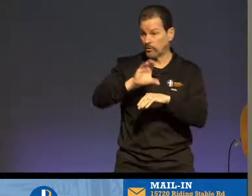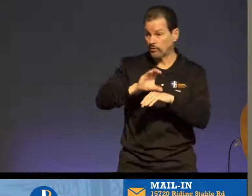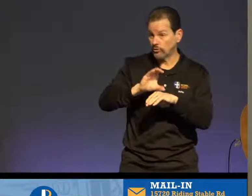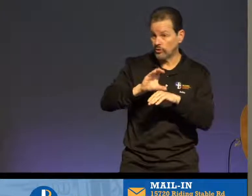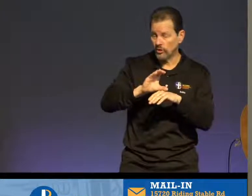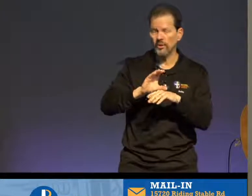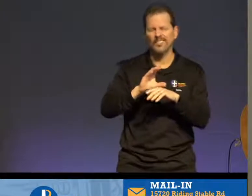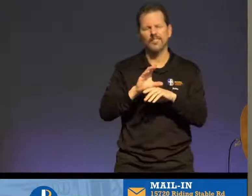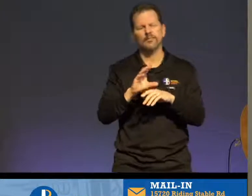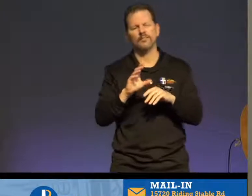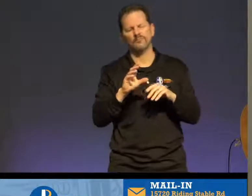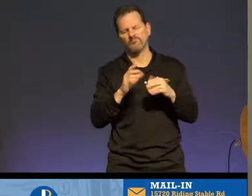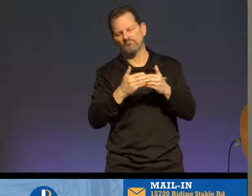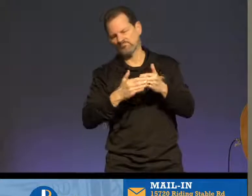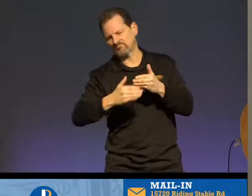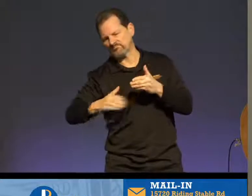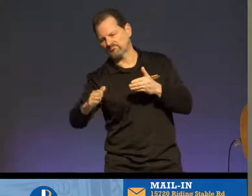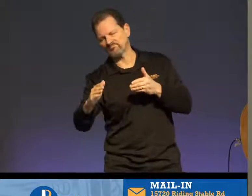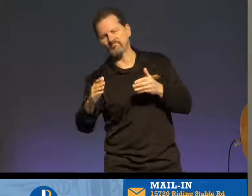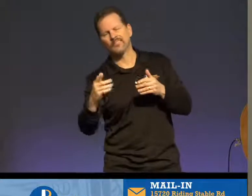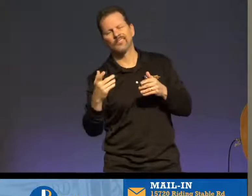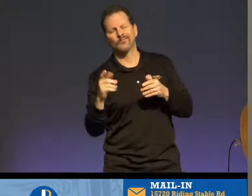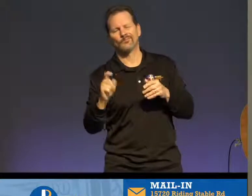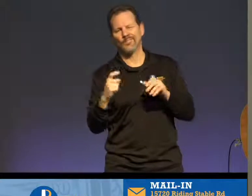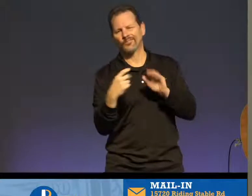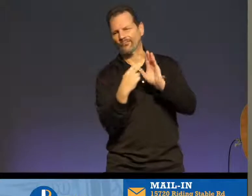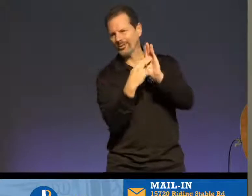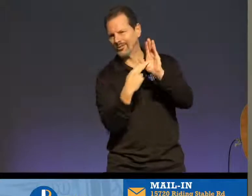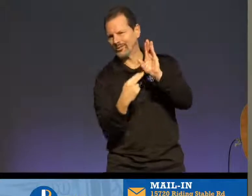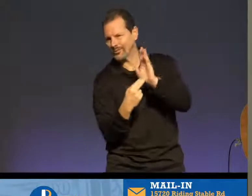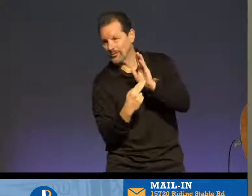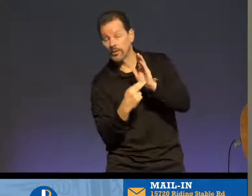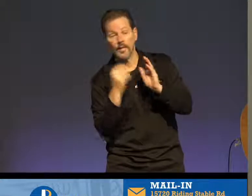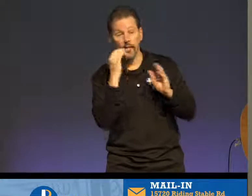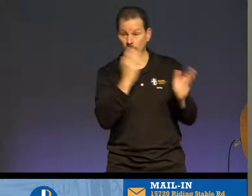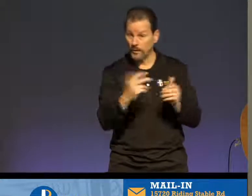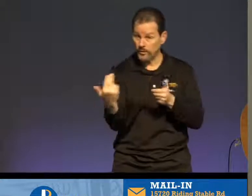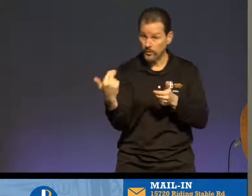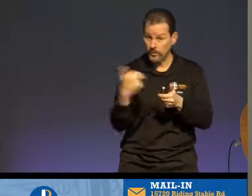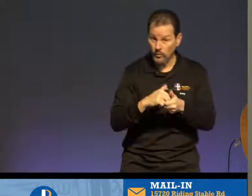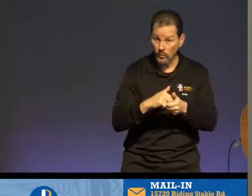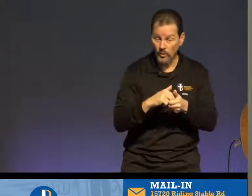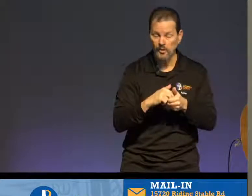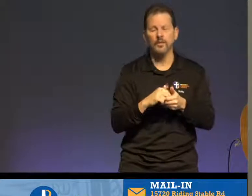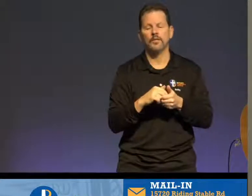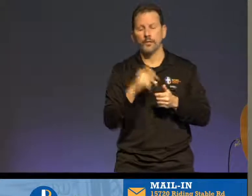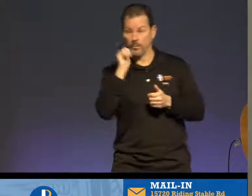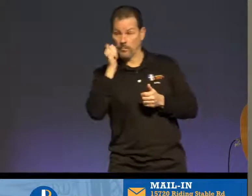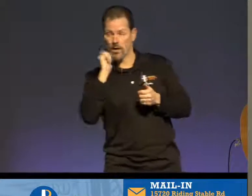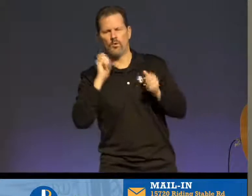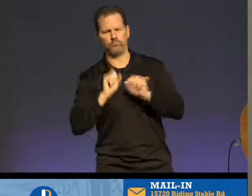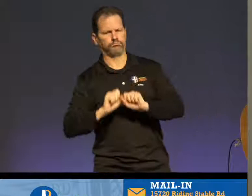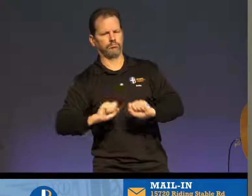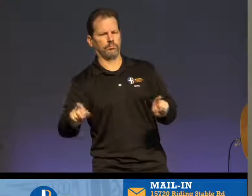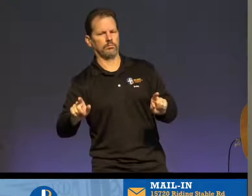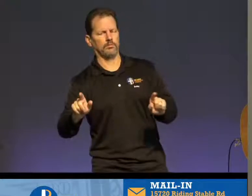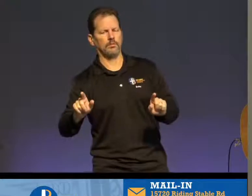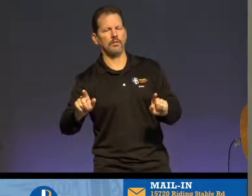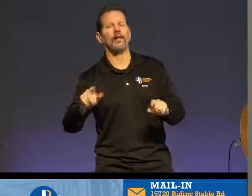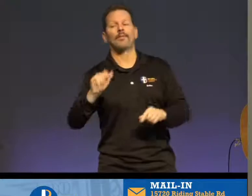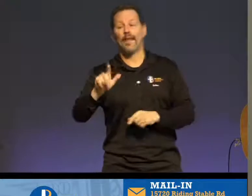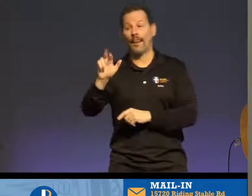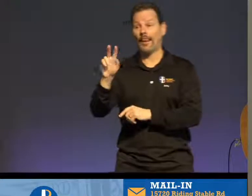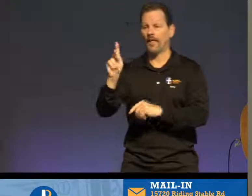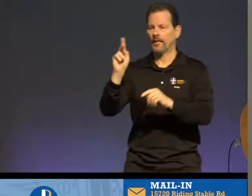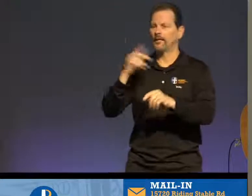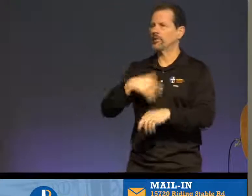in-person services. So if you're planning to join us next week in person, the link for that will go out tomorrow, and you can, you click there, you fill in your